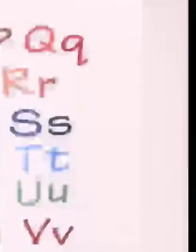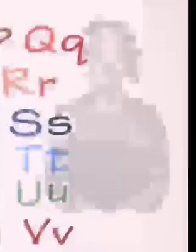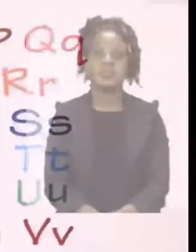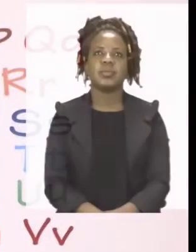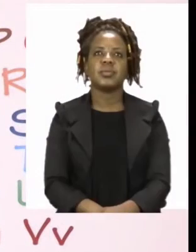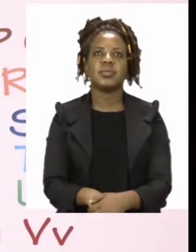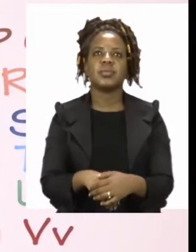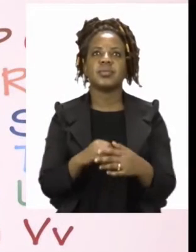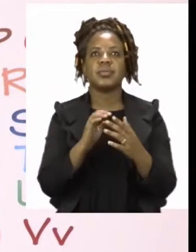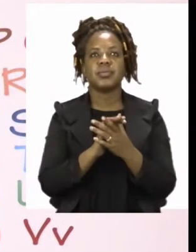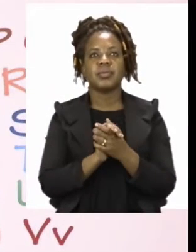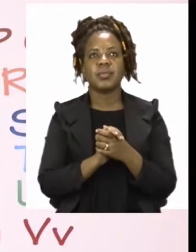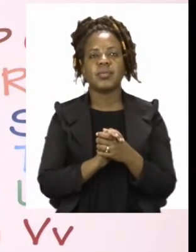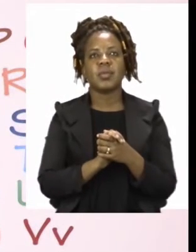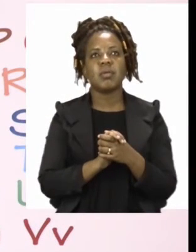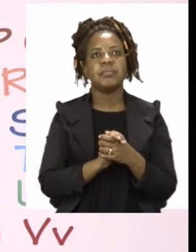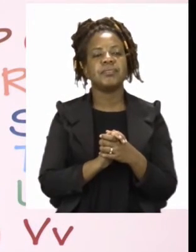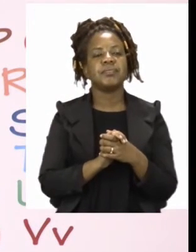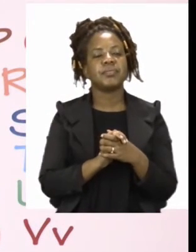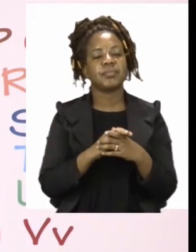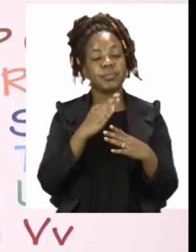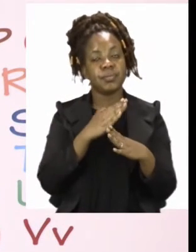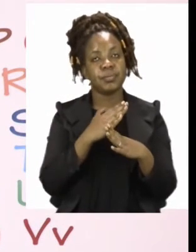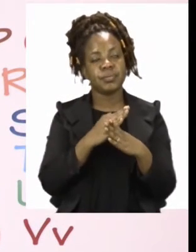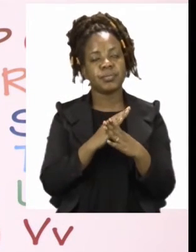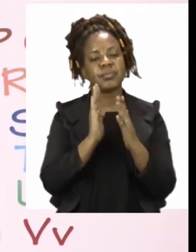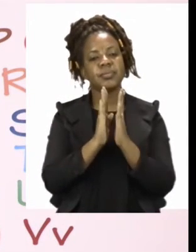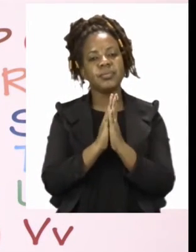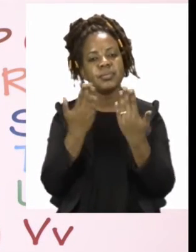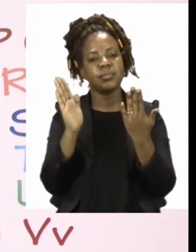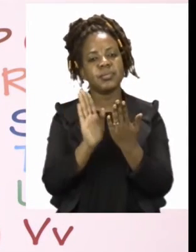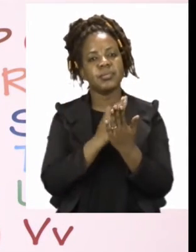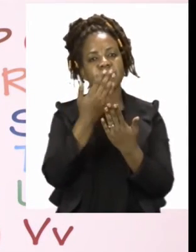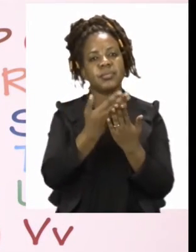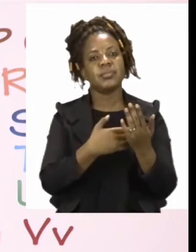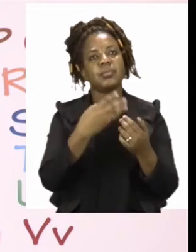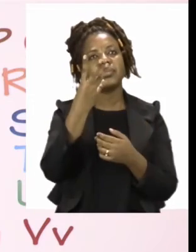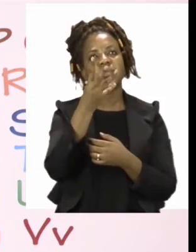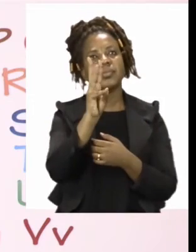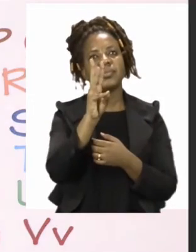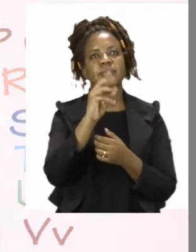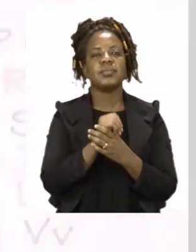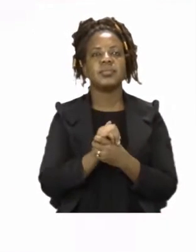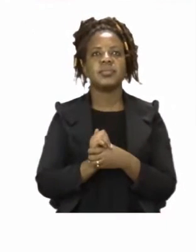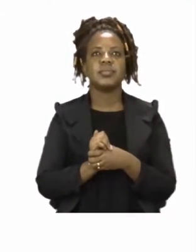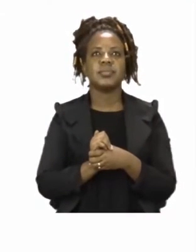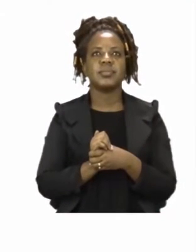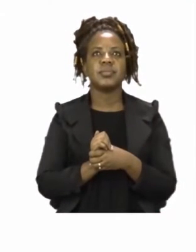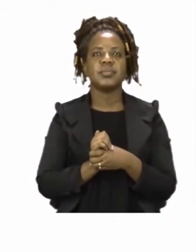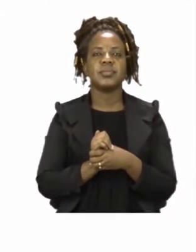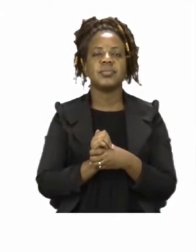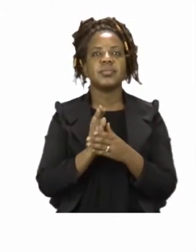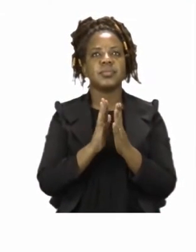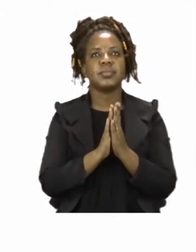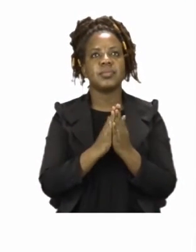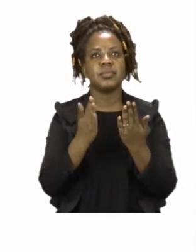Now for our exercise boys and girls, let's turn to page 6. On page 6, we